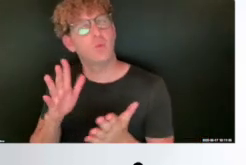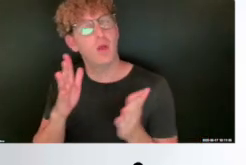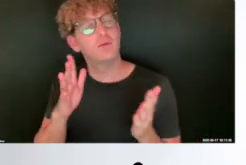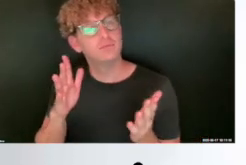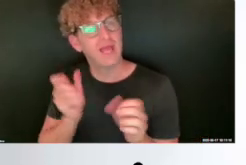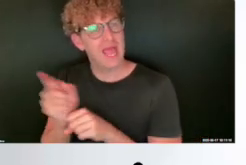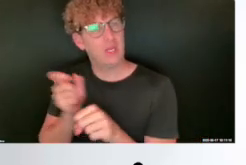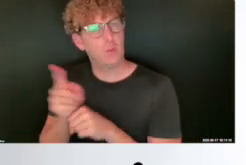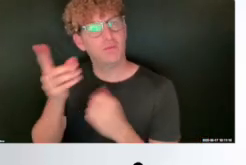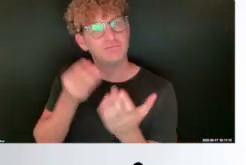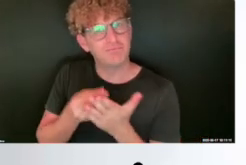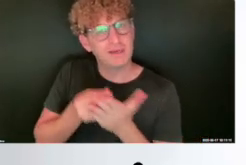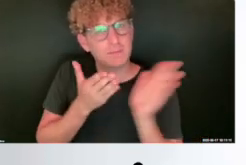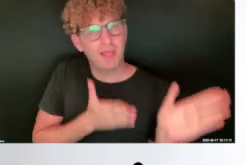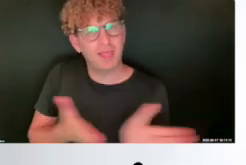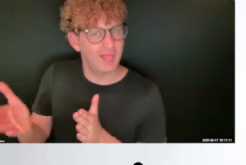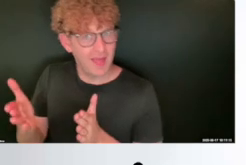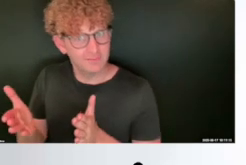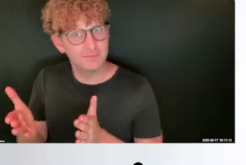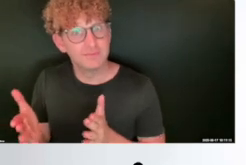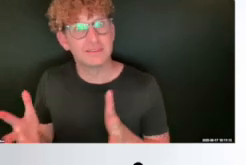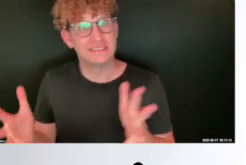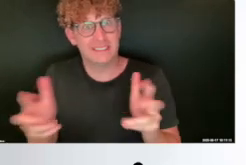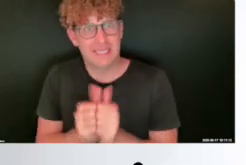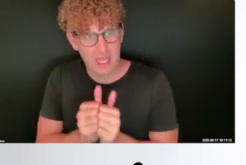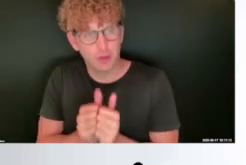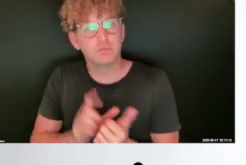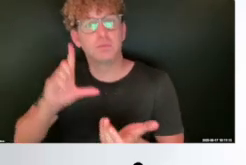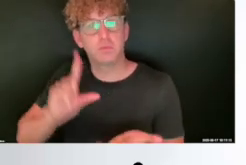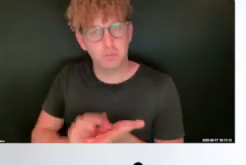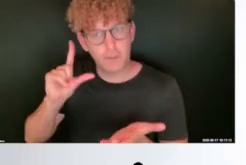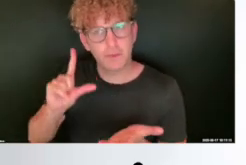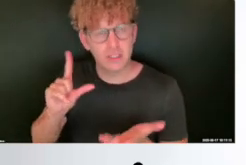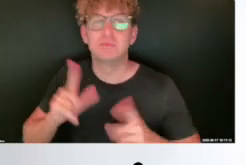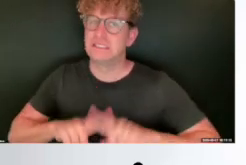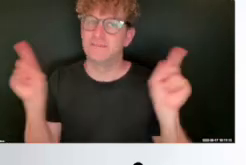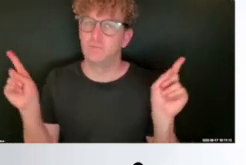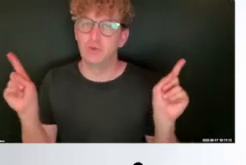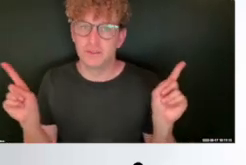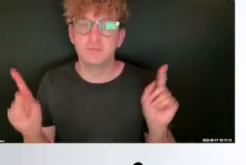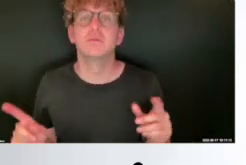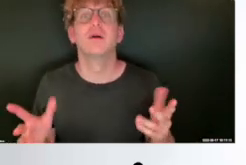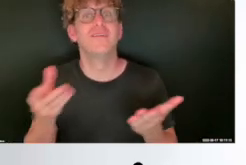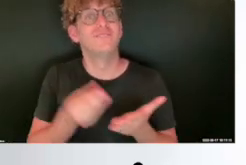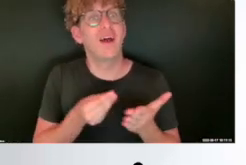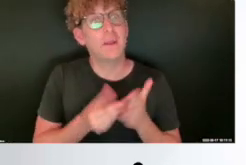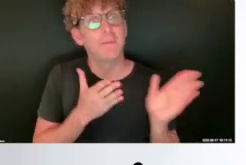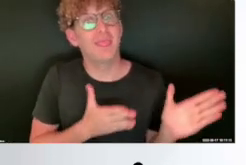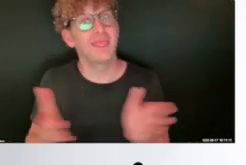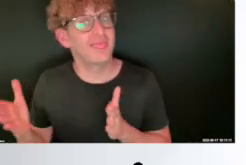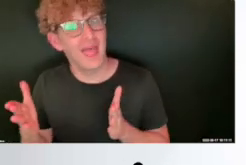and allocates or programs the funding that is appropriated to CARB in a given budget year. Meanwhile, the